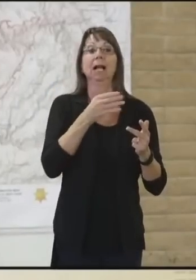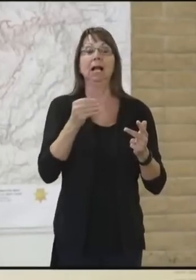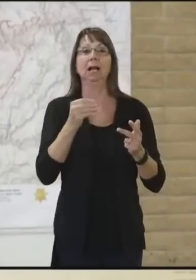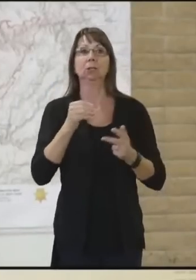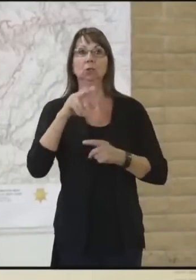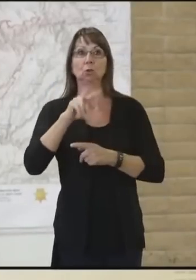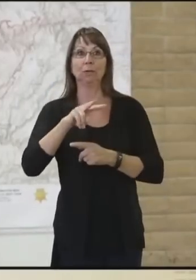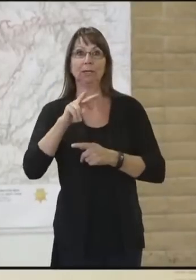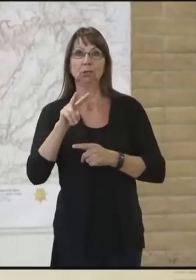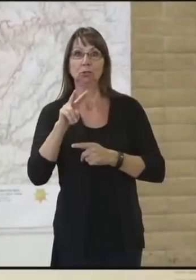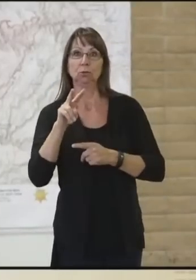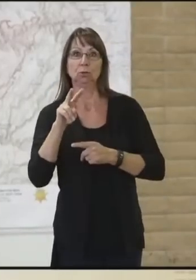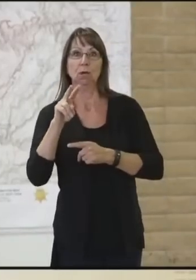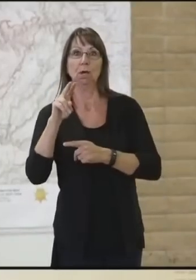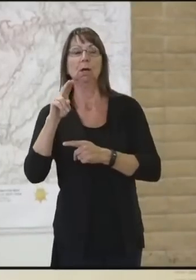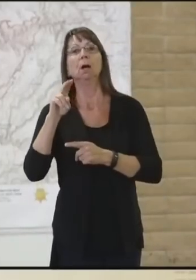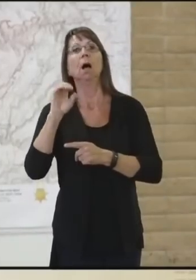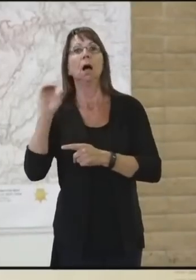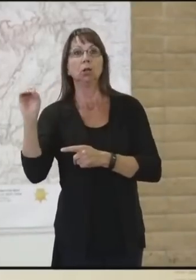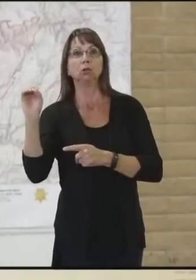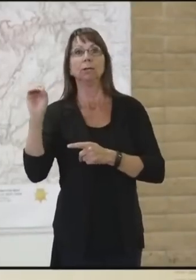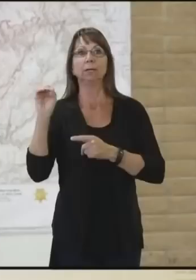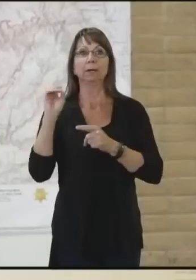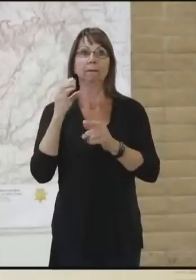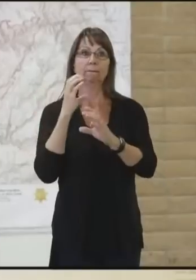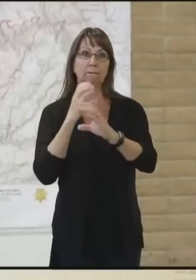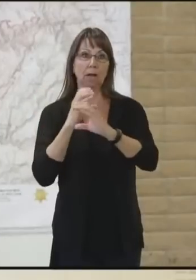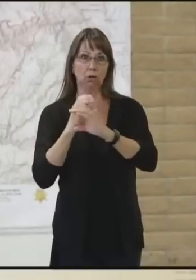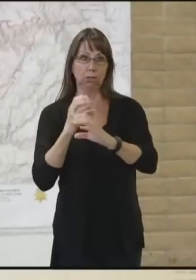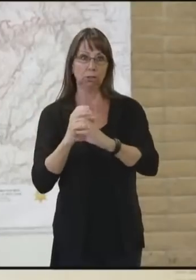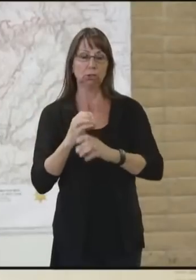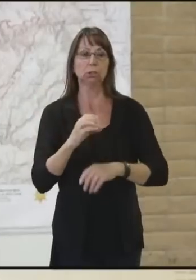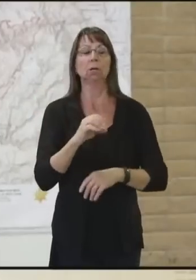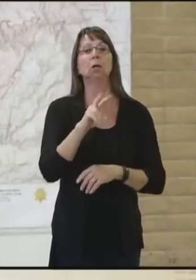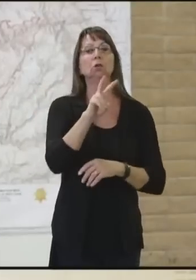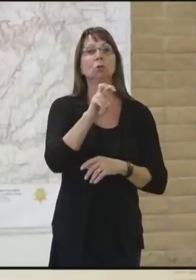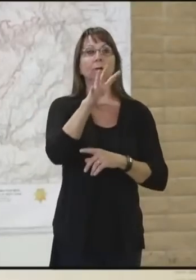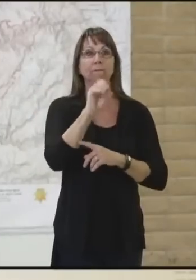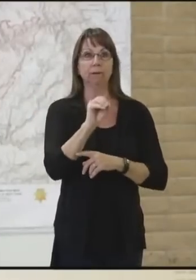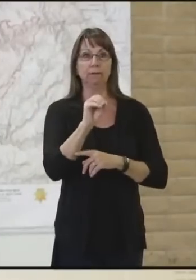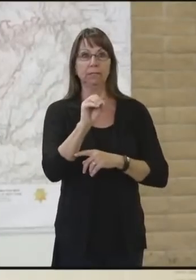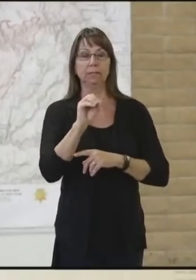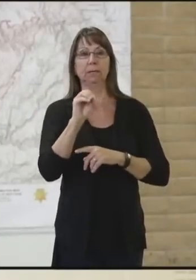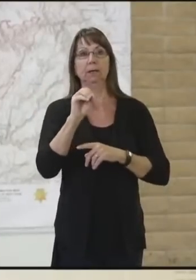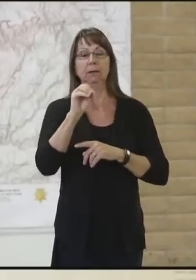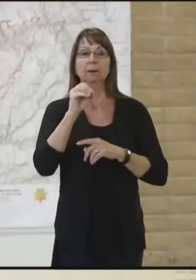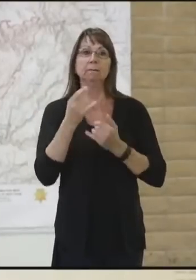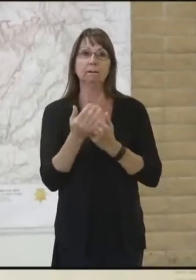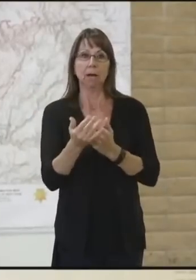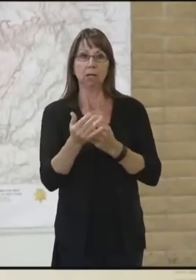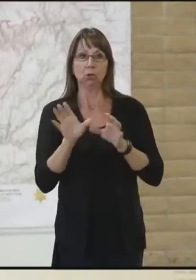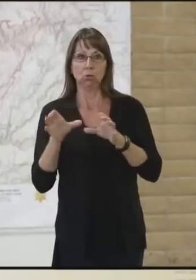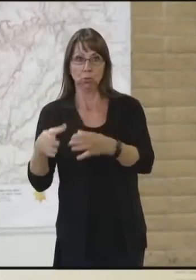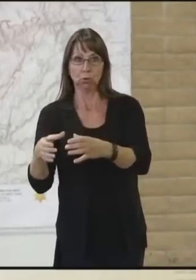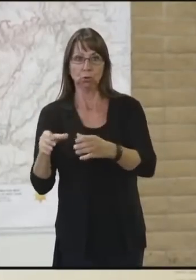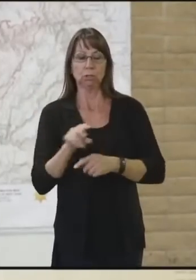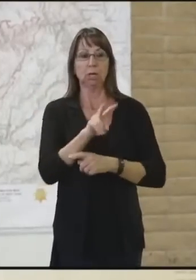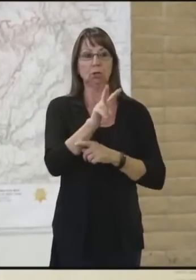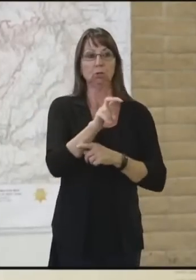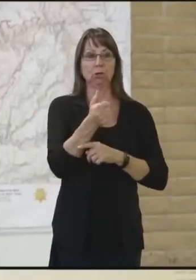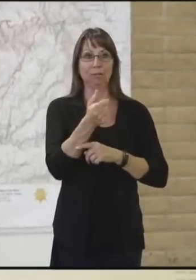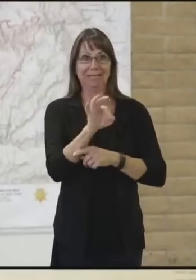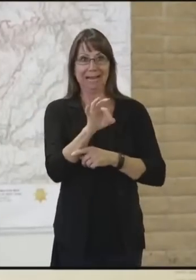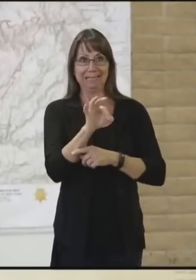over 250 fire crews, over 219 dozers, over 300